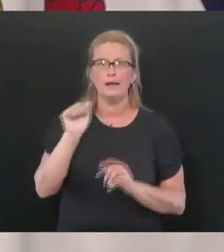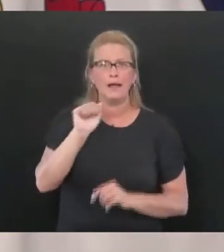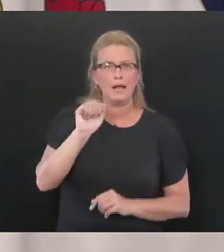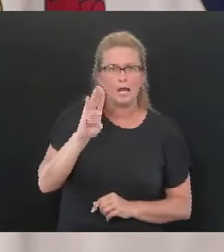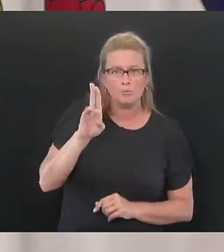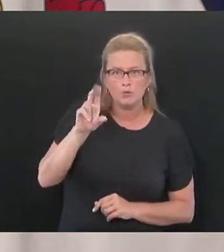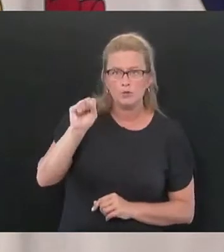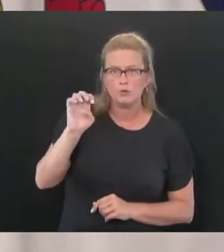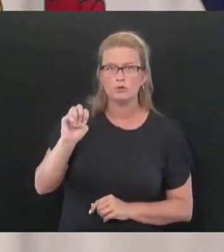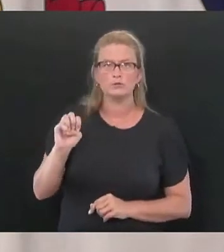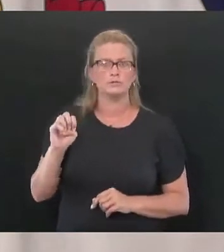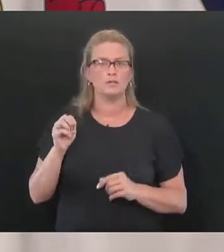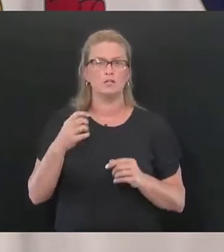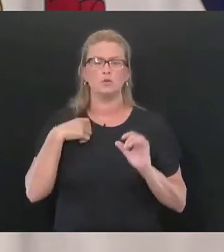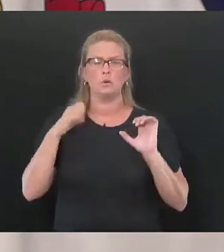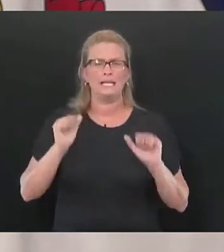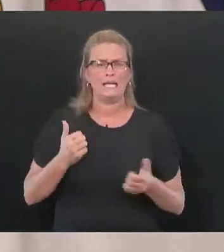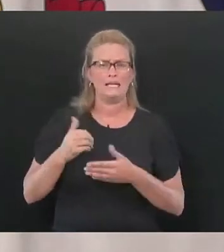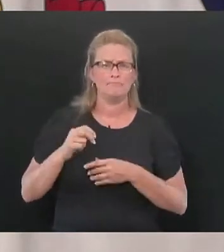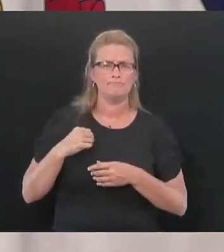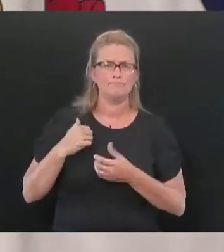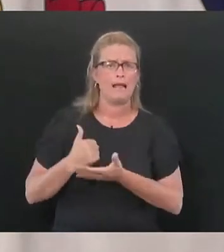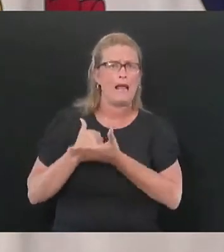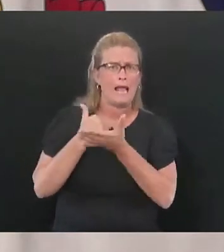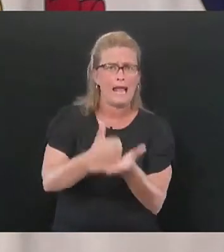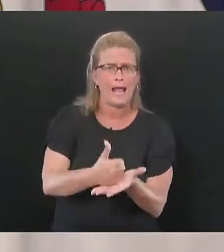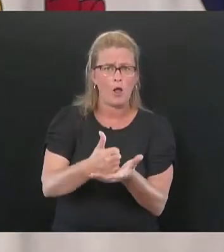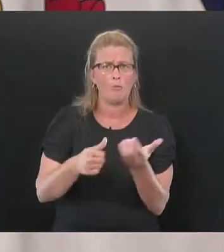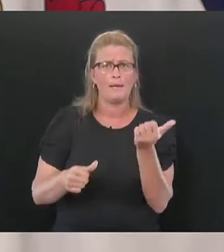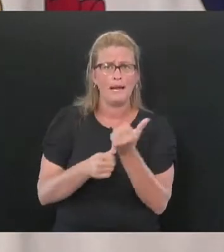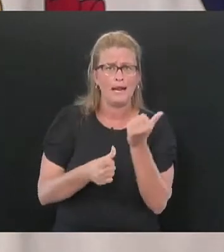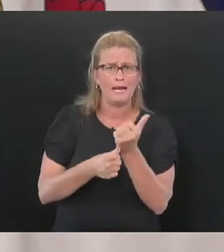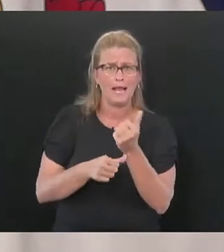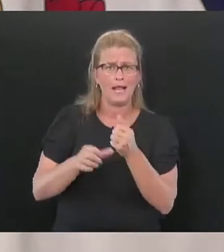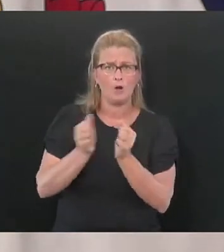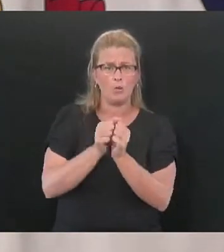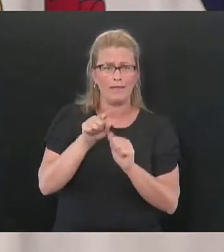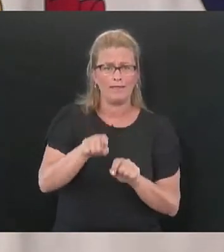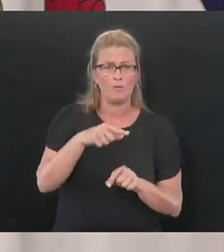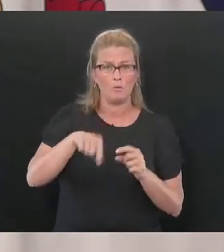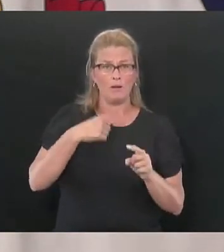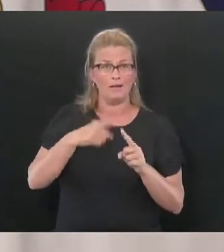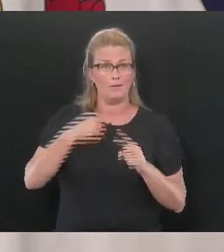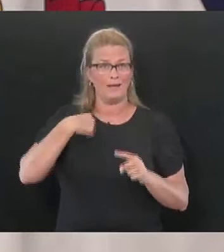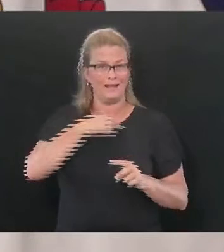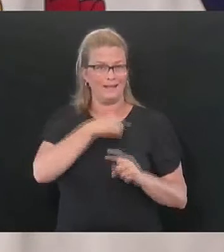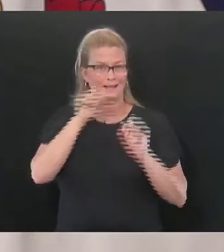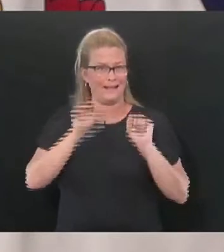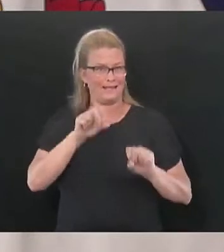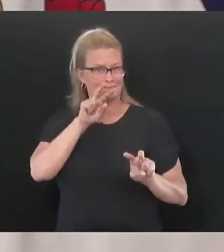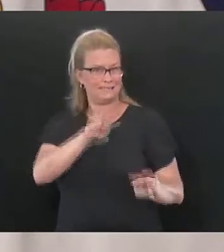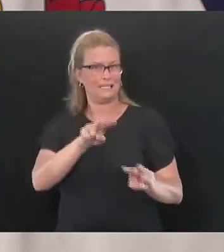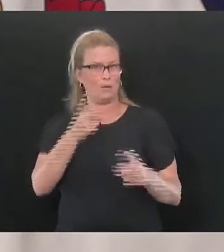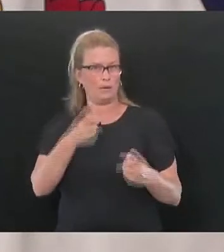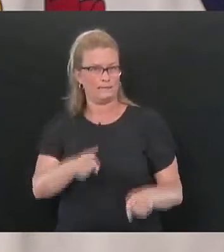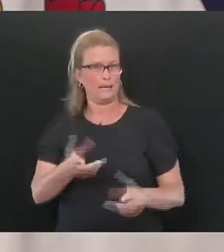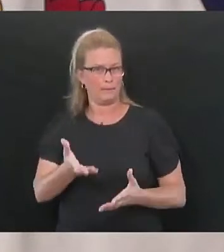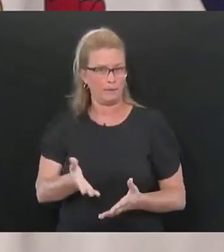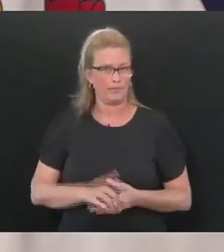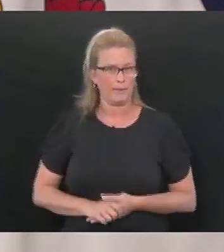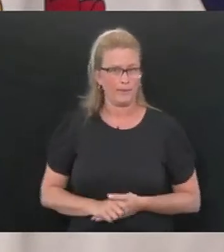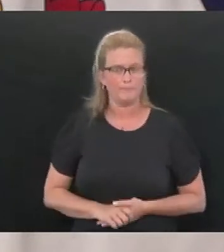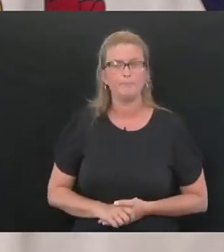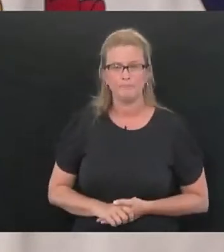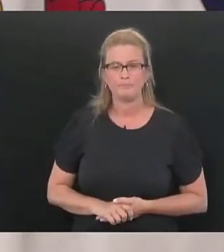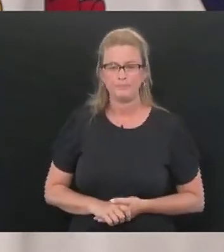helping kids if we have them where we can see them and we can get our eyes on them. Now, I also want to tell you just